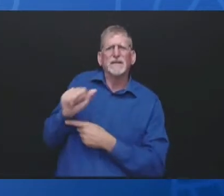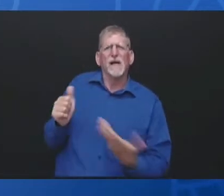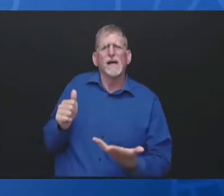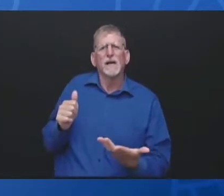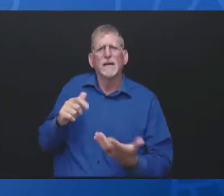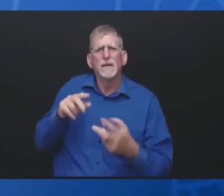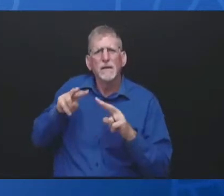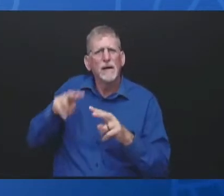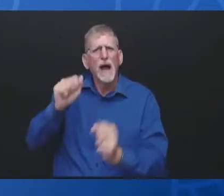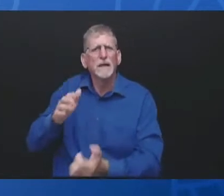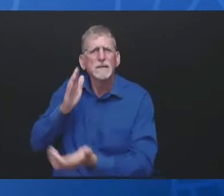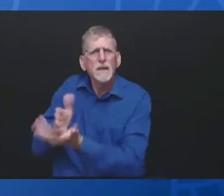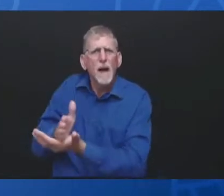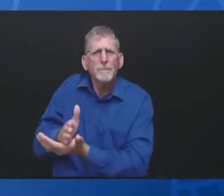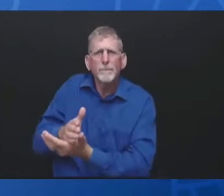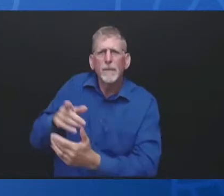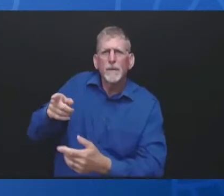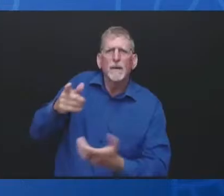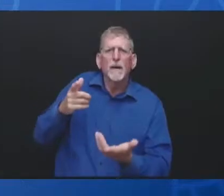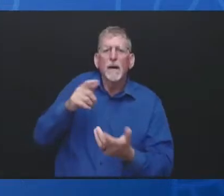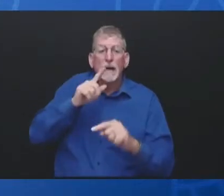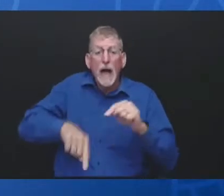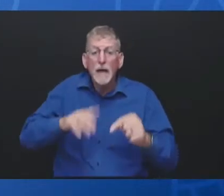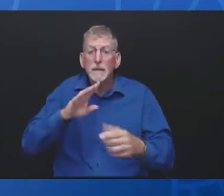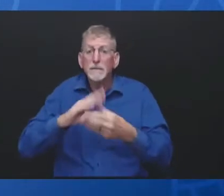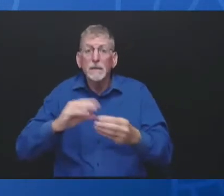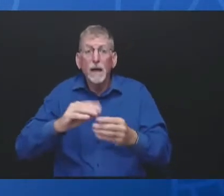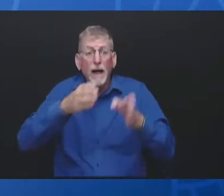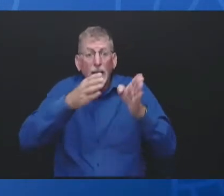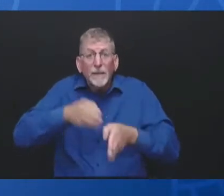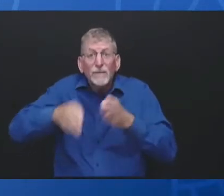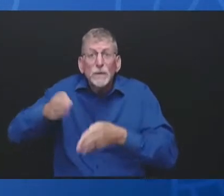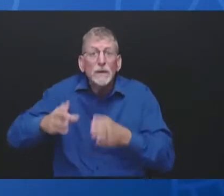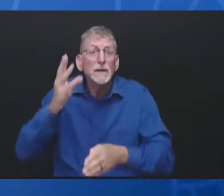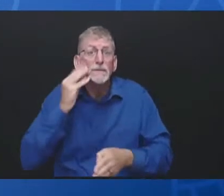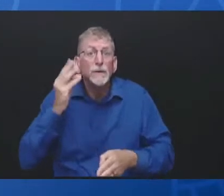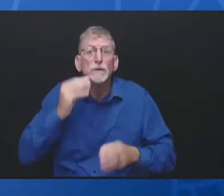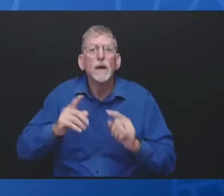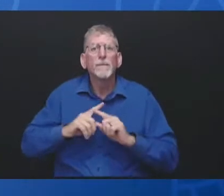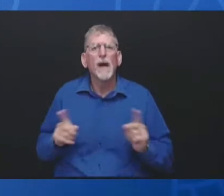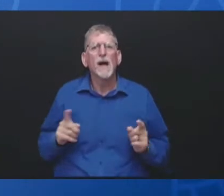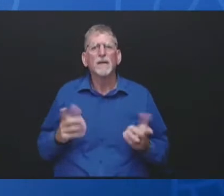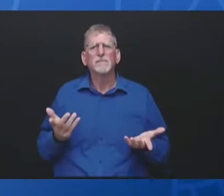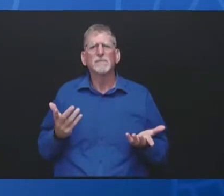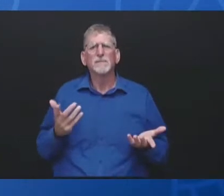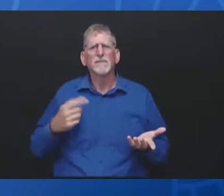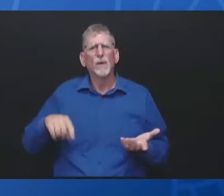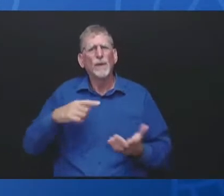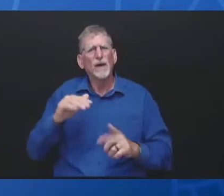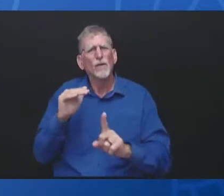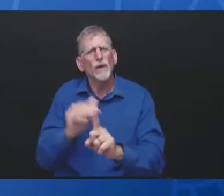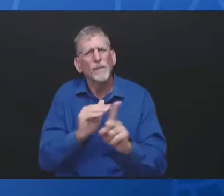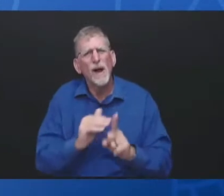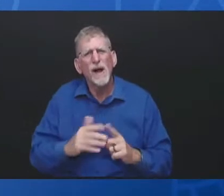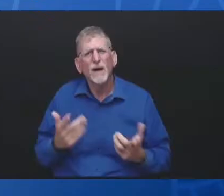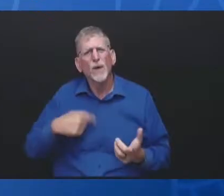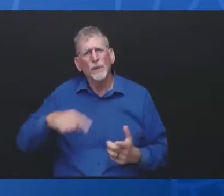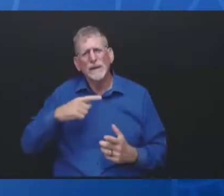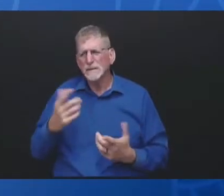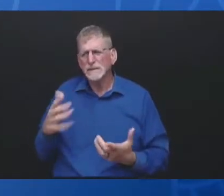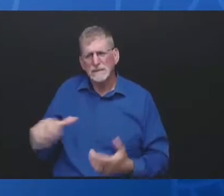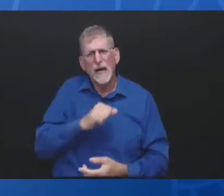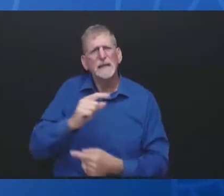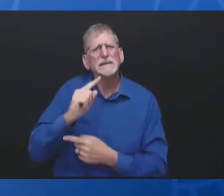be, but the fact is that everyone knows that it's a reminder, certainly, that we're taking it seriously. Yes, go ahead,